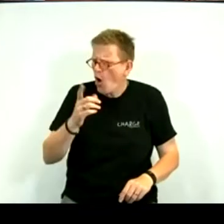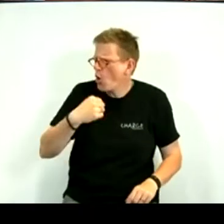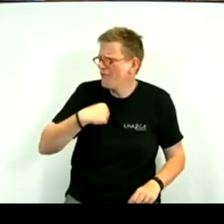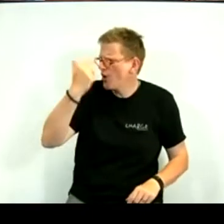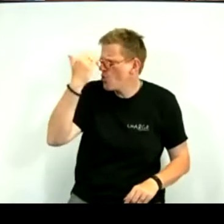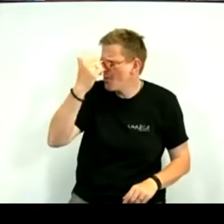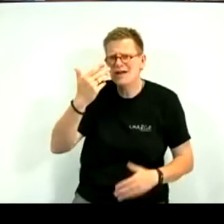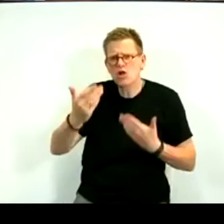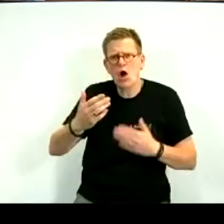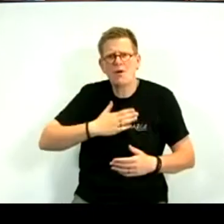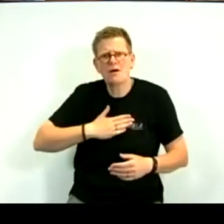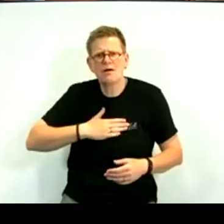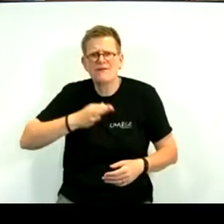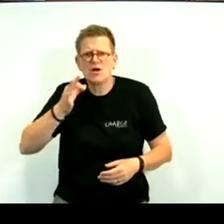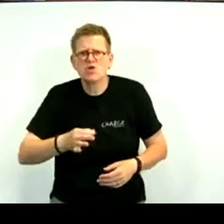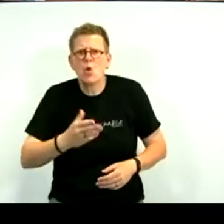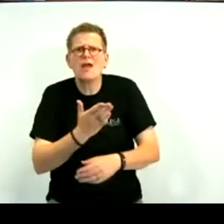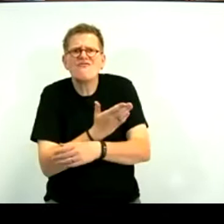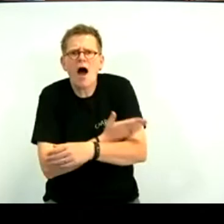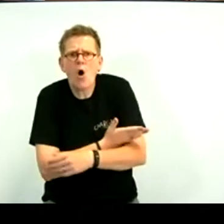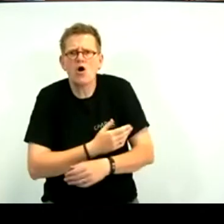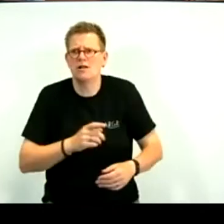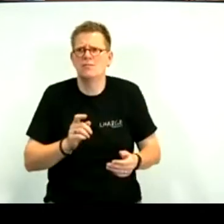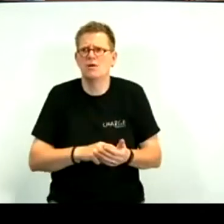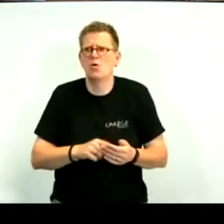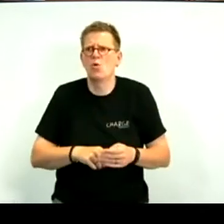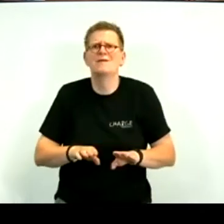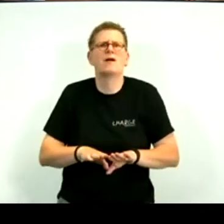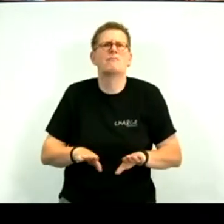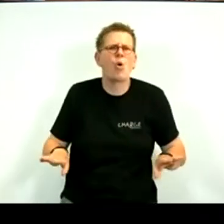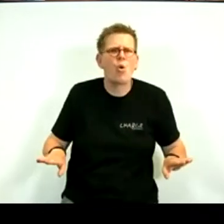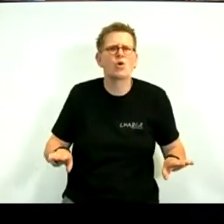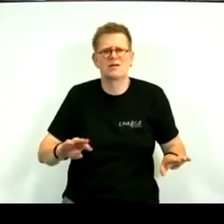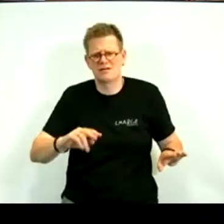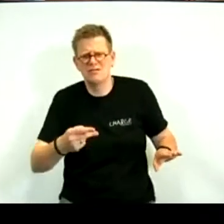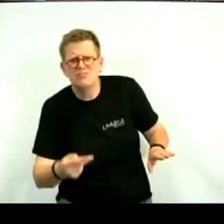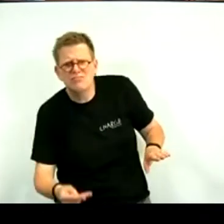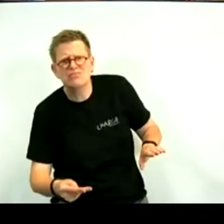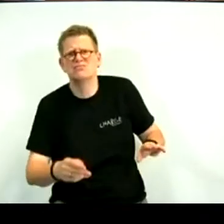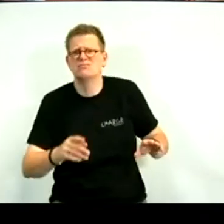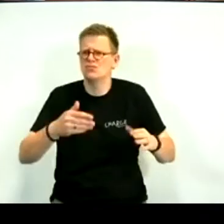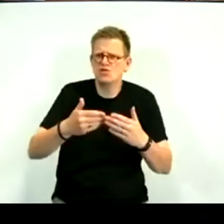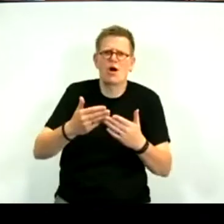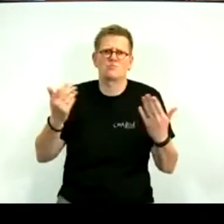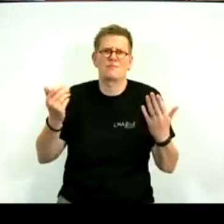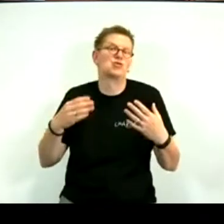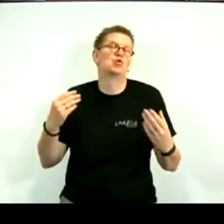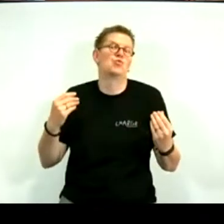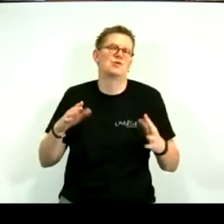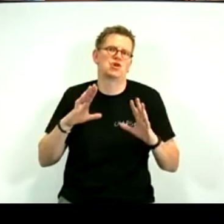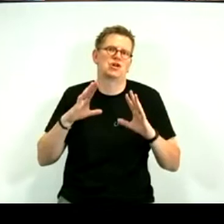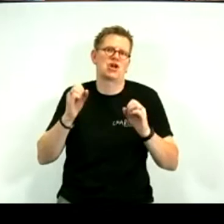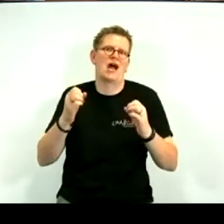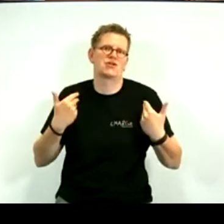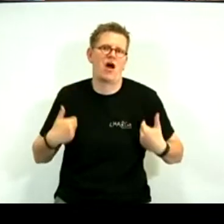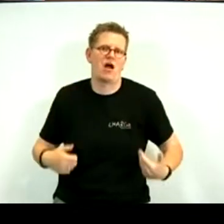classic charge behaviors. And I think we need to remember that for people with charge, using